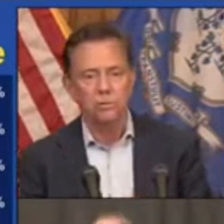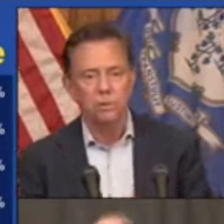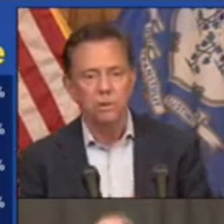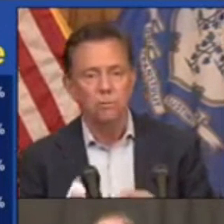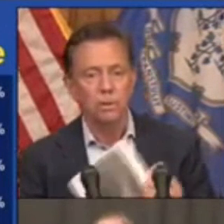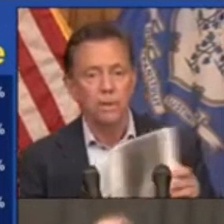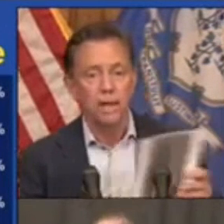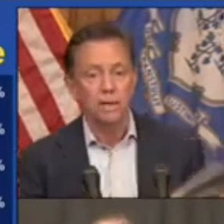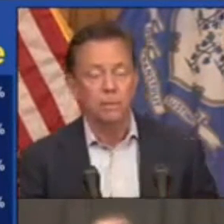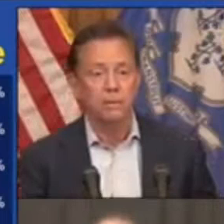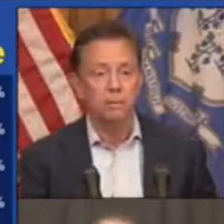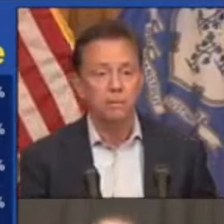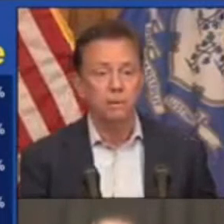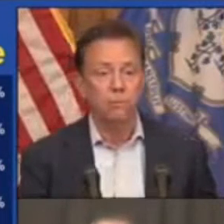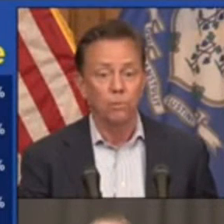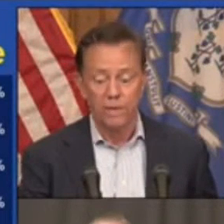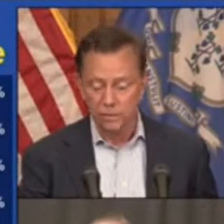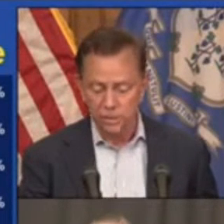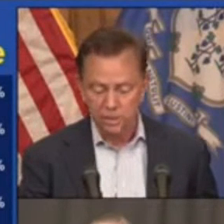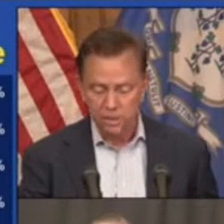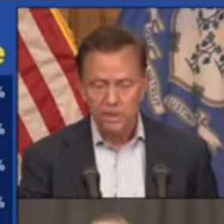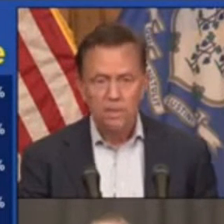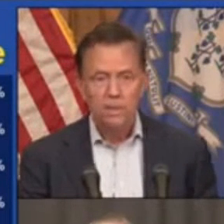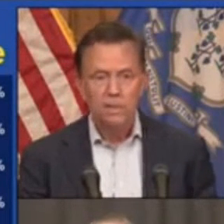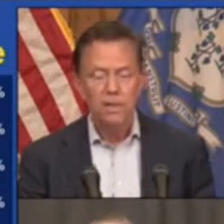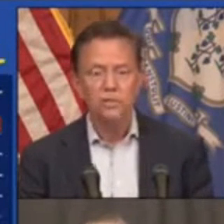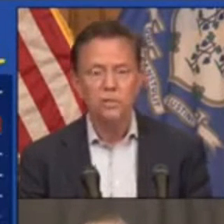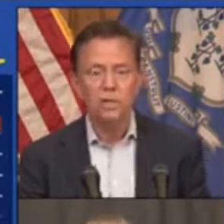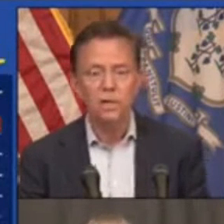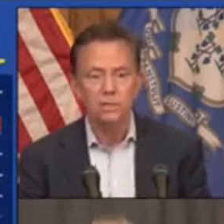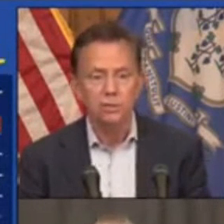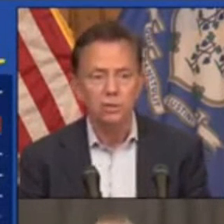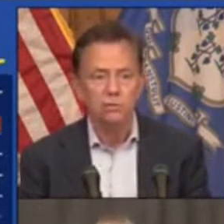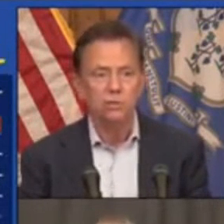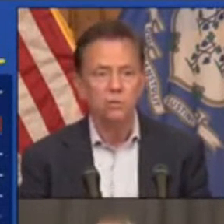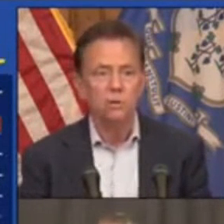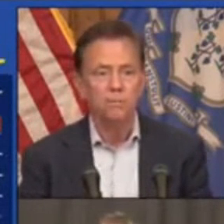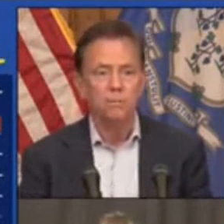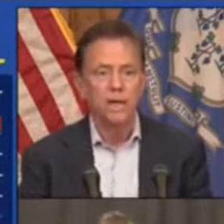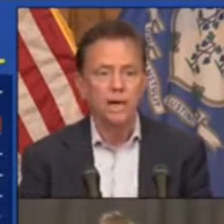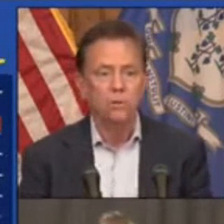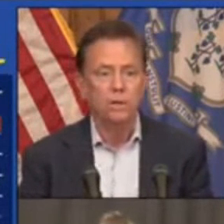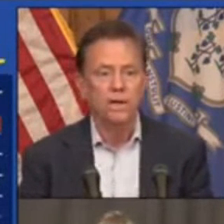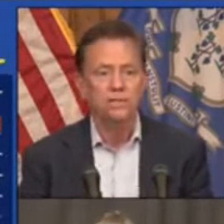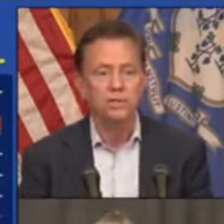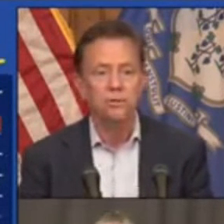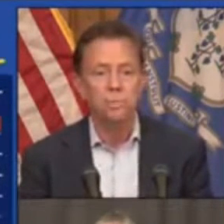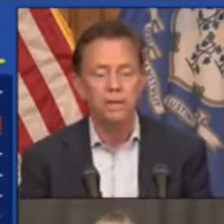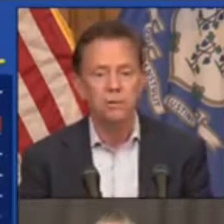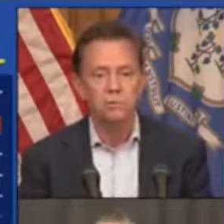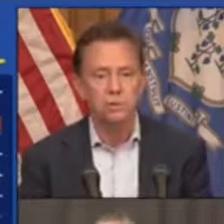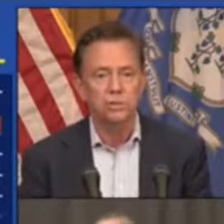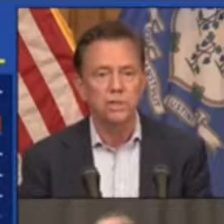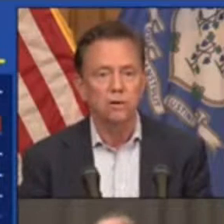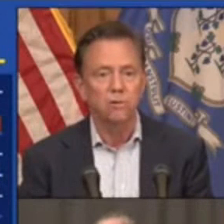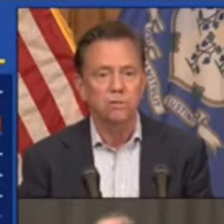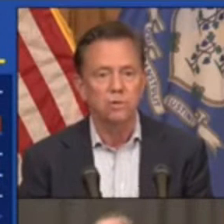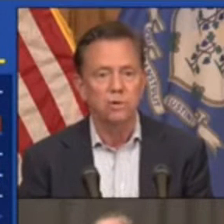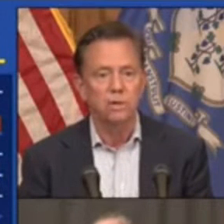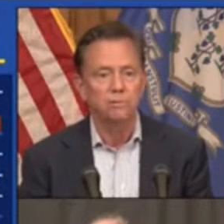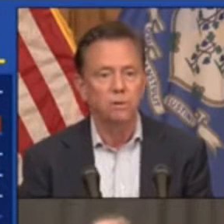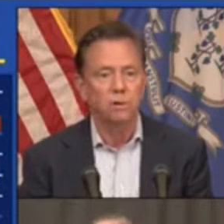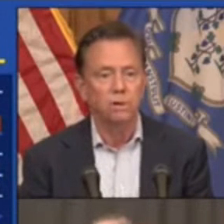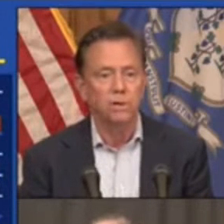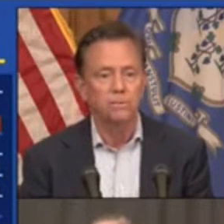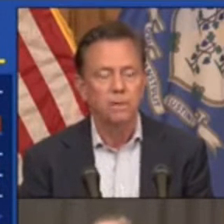you what that could be at risk. The next slide shows you the adult ICU bed usage in Arizona